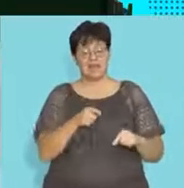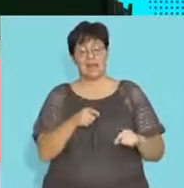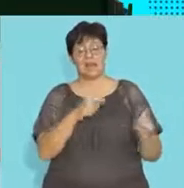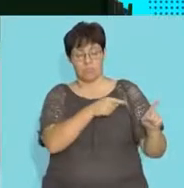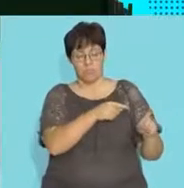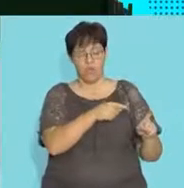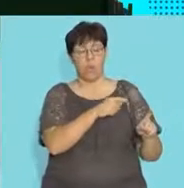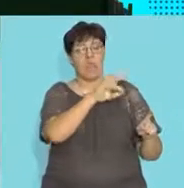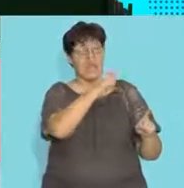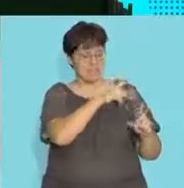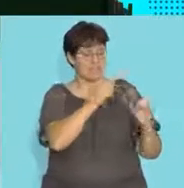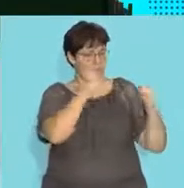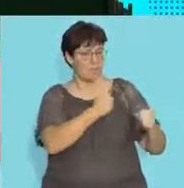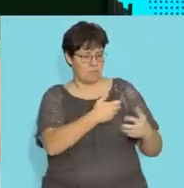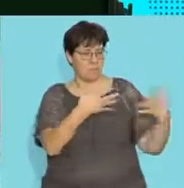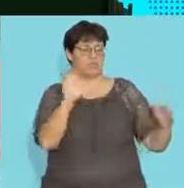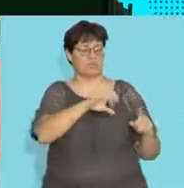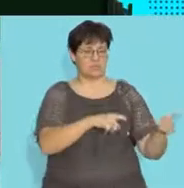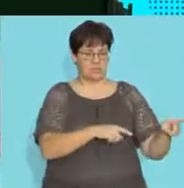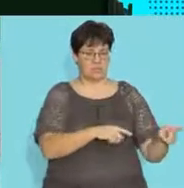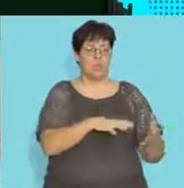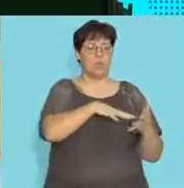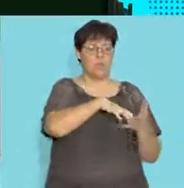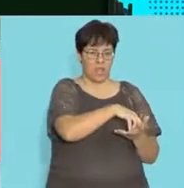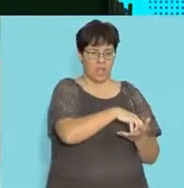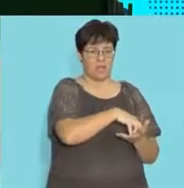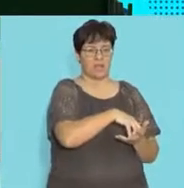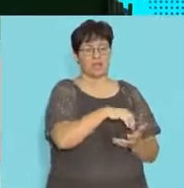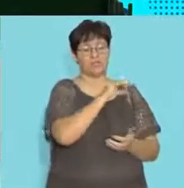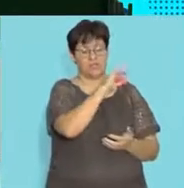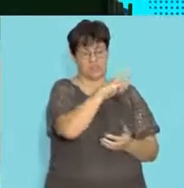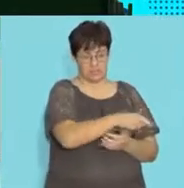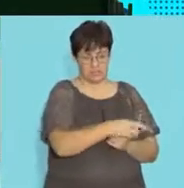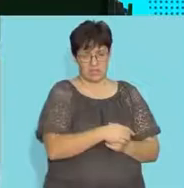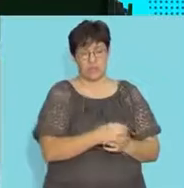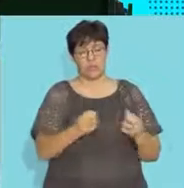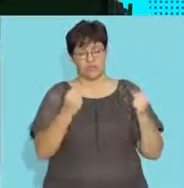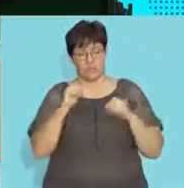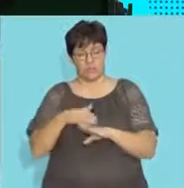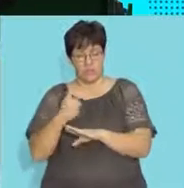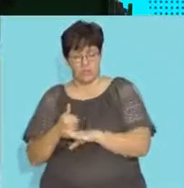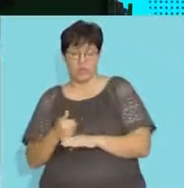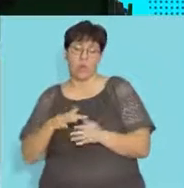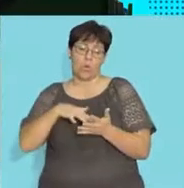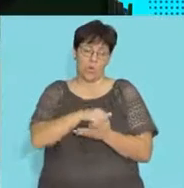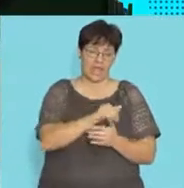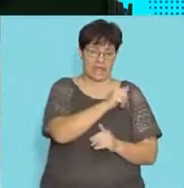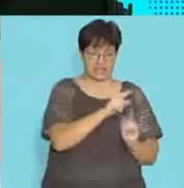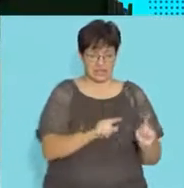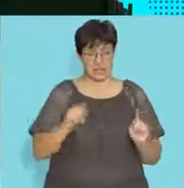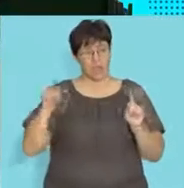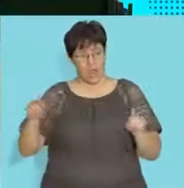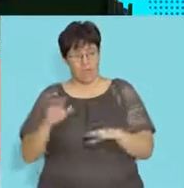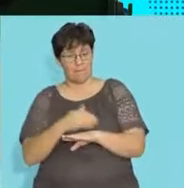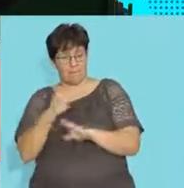the acid will remain in the salt. So it's a weak salt. Strong base, weak acid. Because